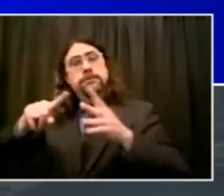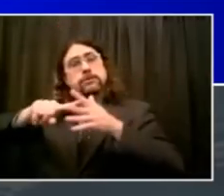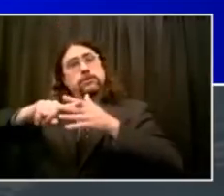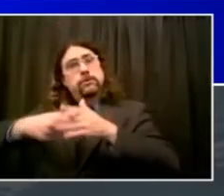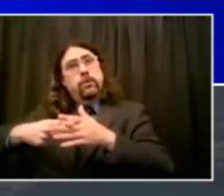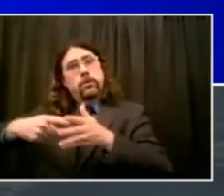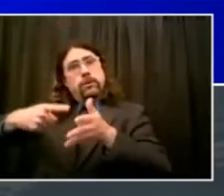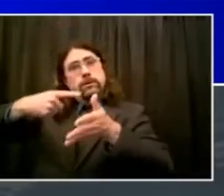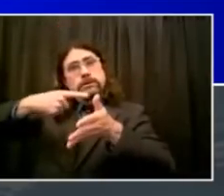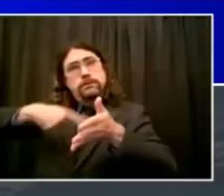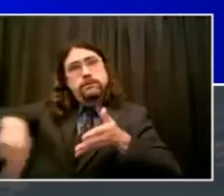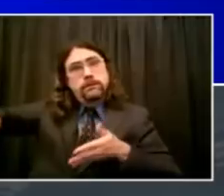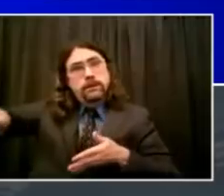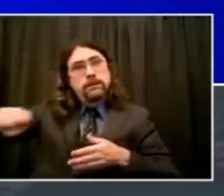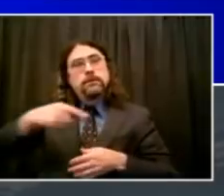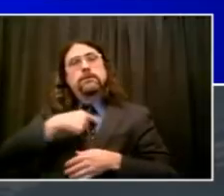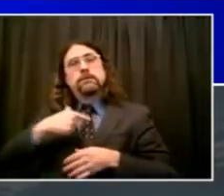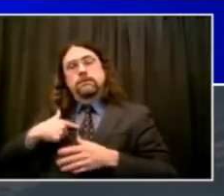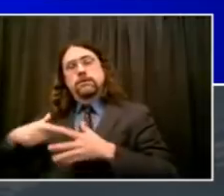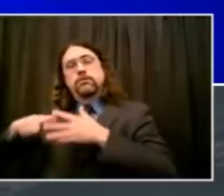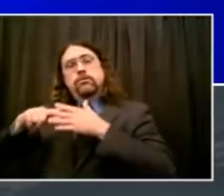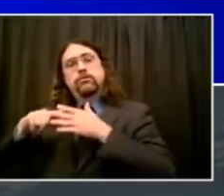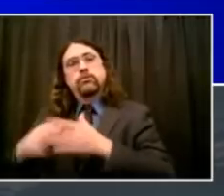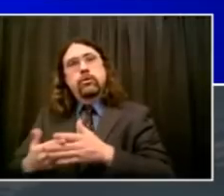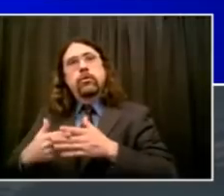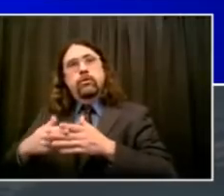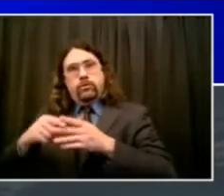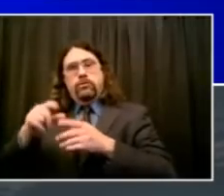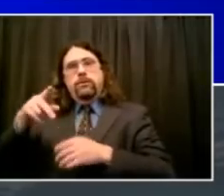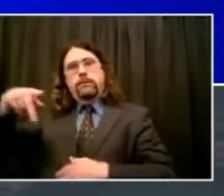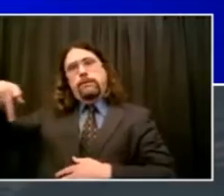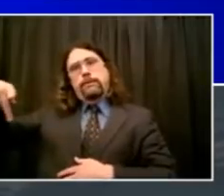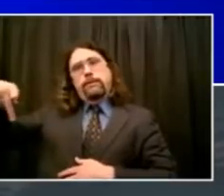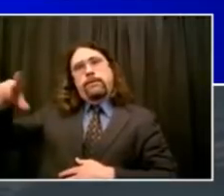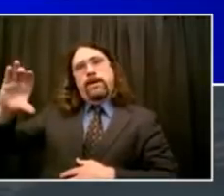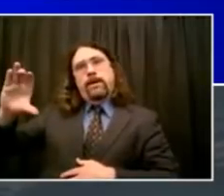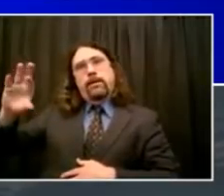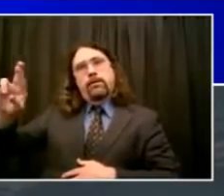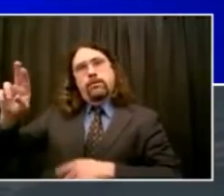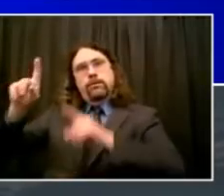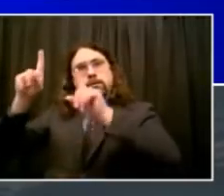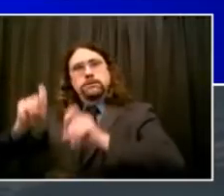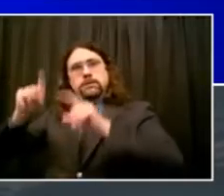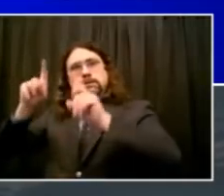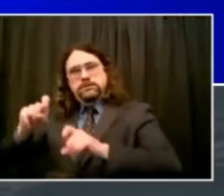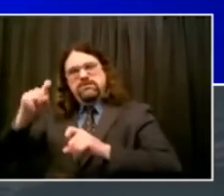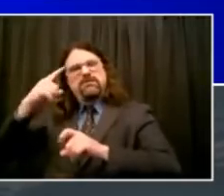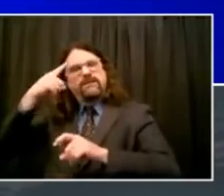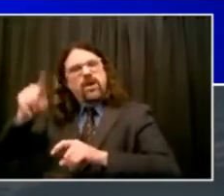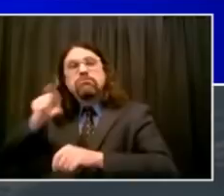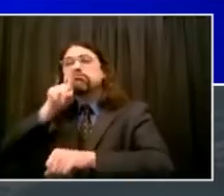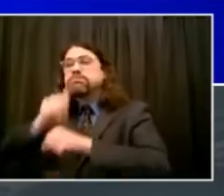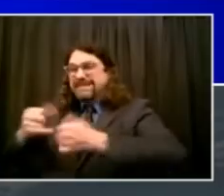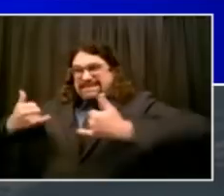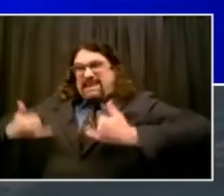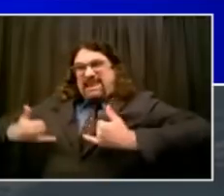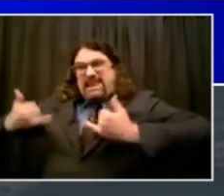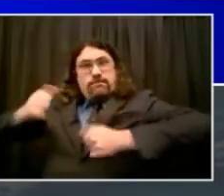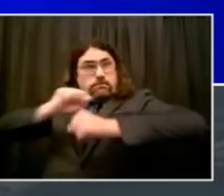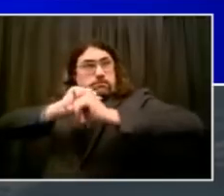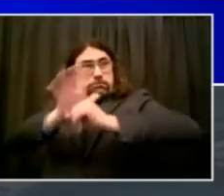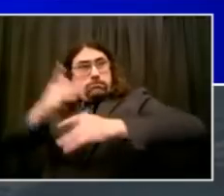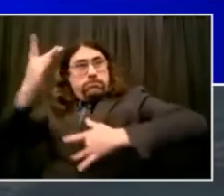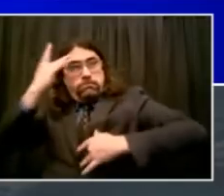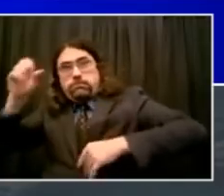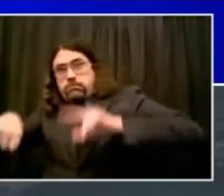testing in the nursing homes. As many test kits as the nursing home needs, we will provide.